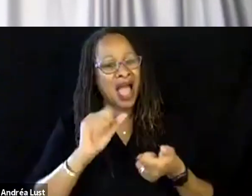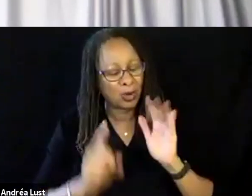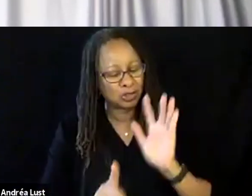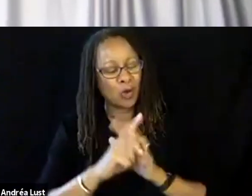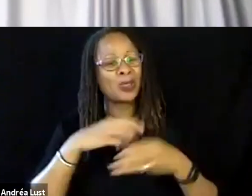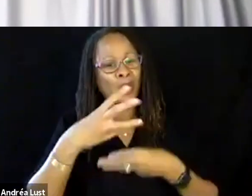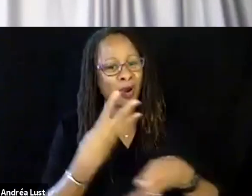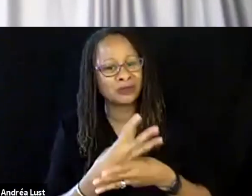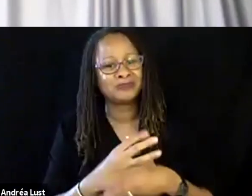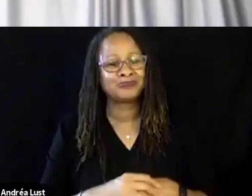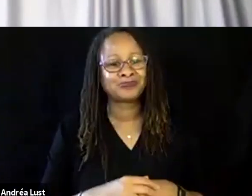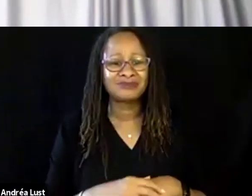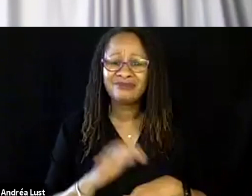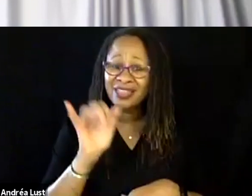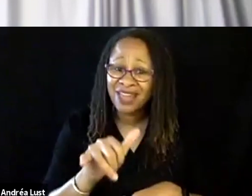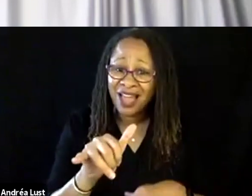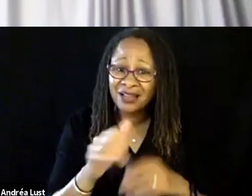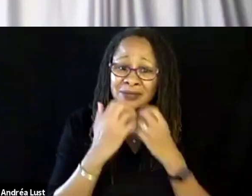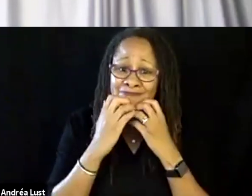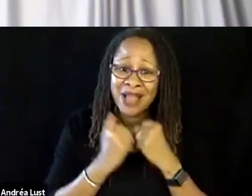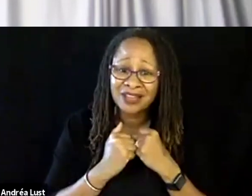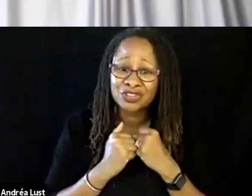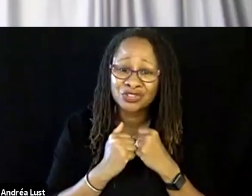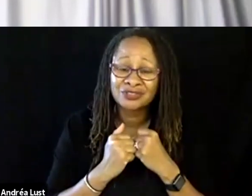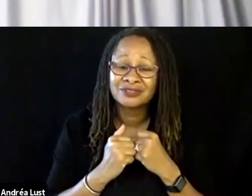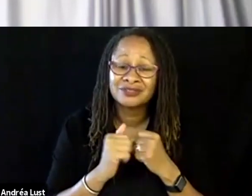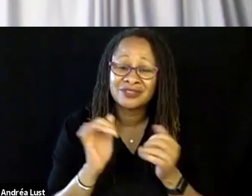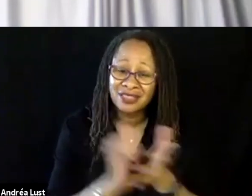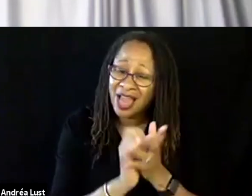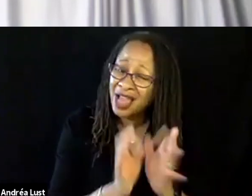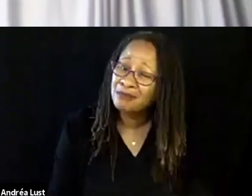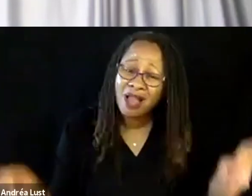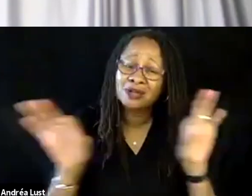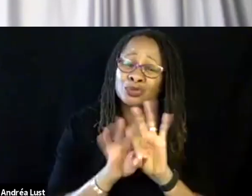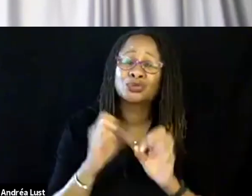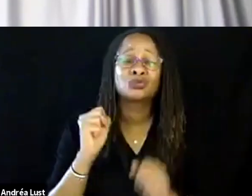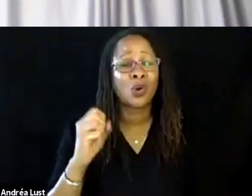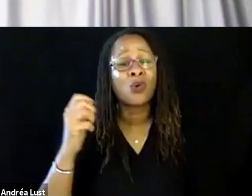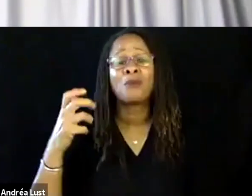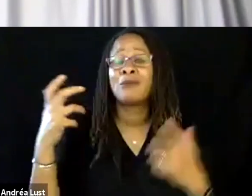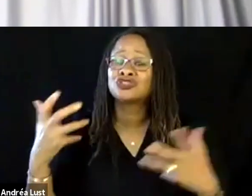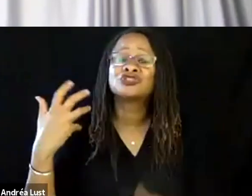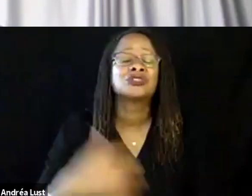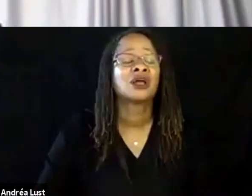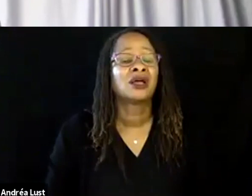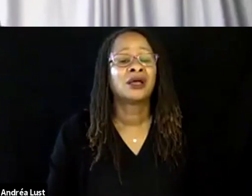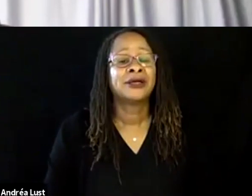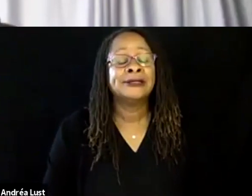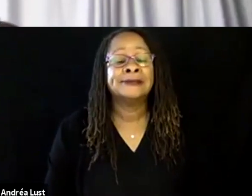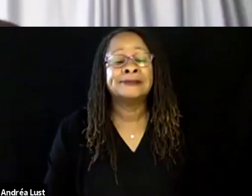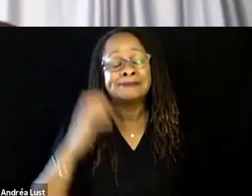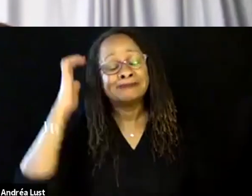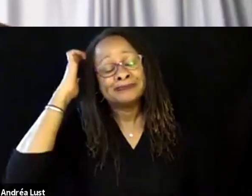world. That matters. That matters so much. And, and so